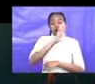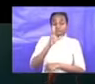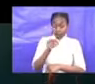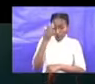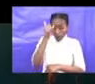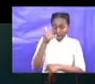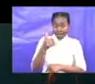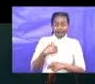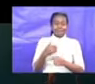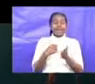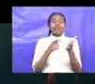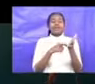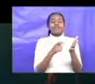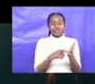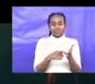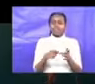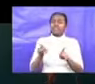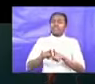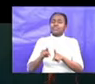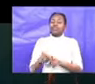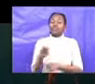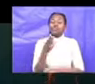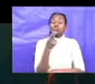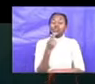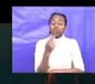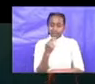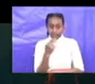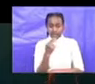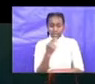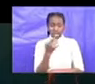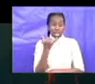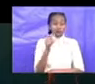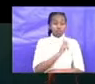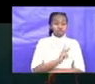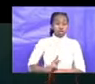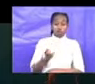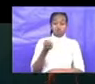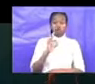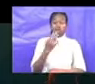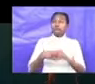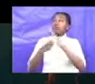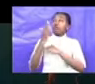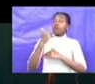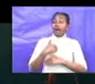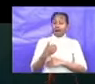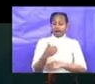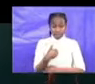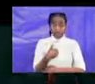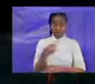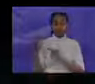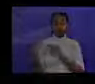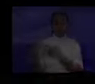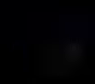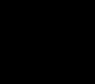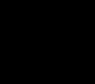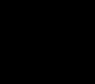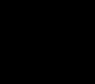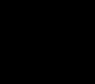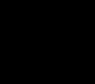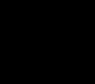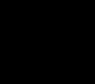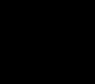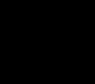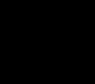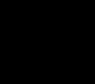Let's talk about sugar. The kingdom of God is responsible for all this consumption happening in Africa.